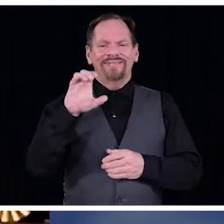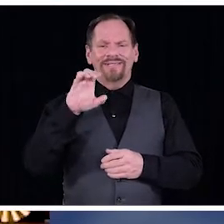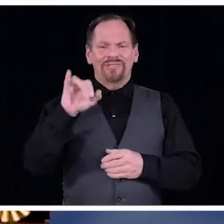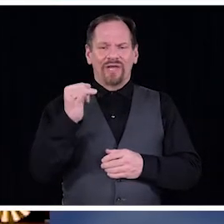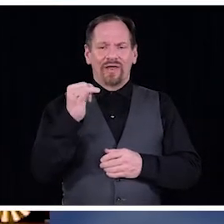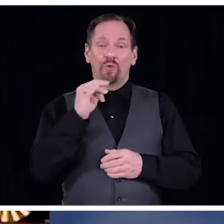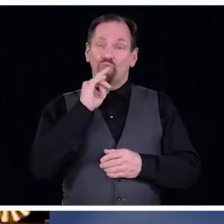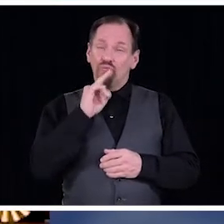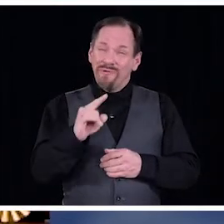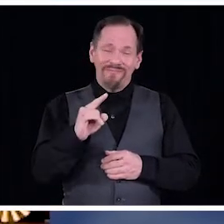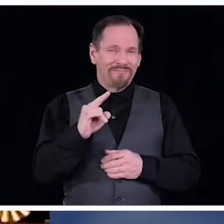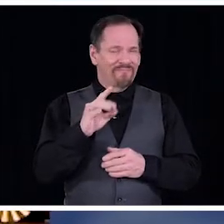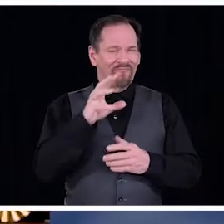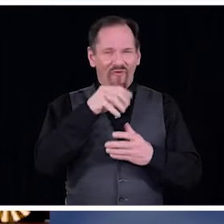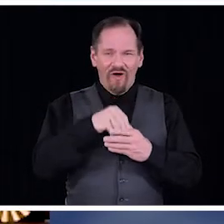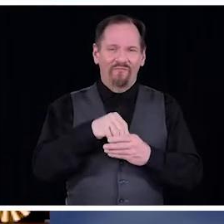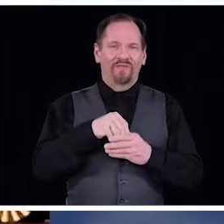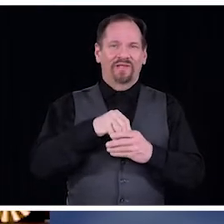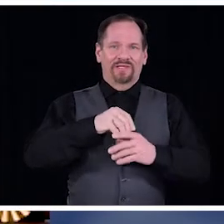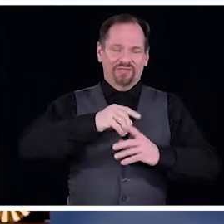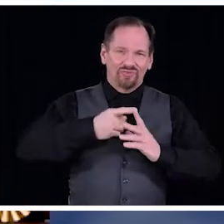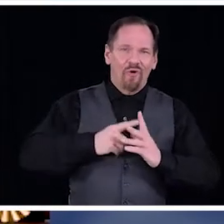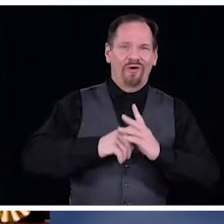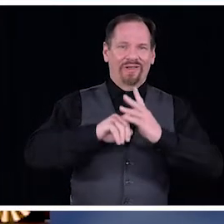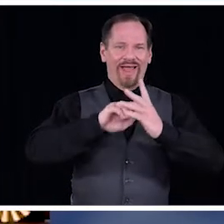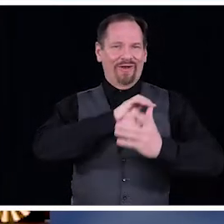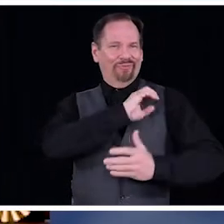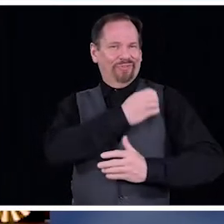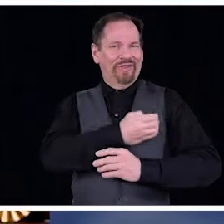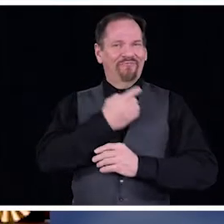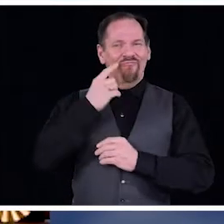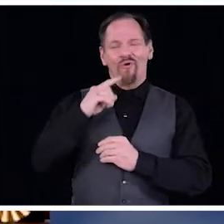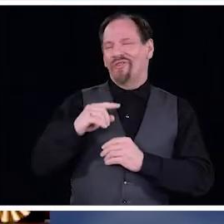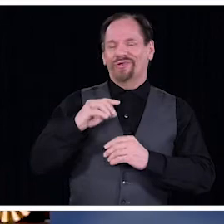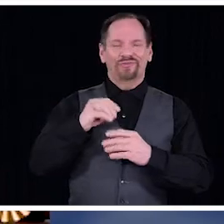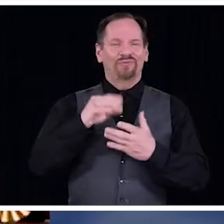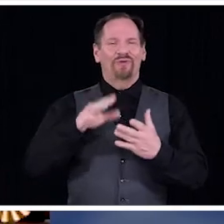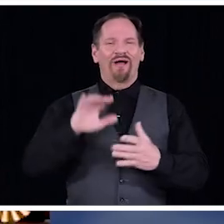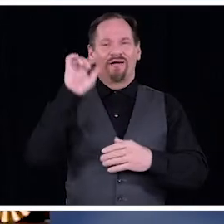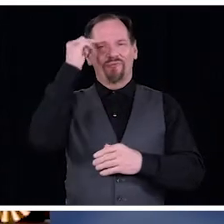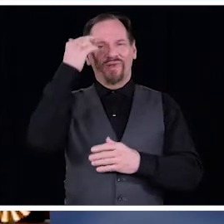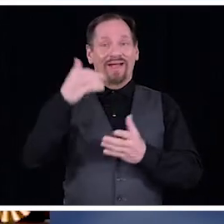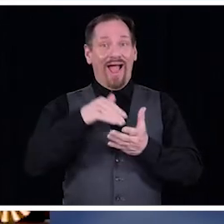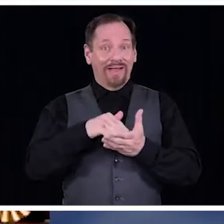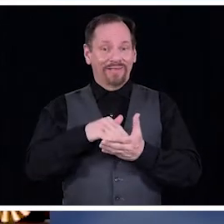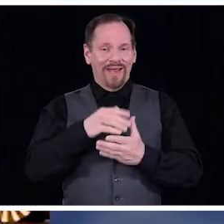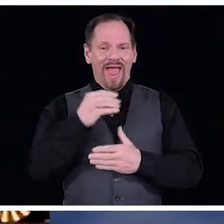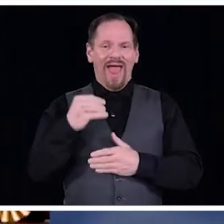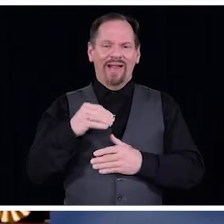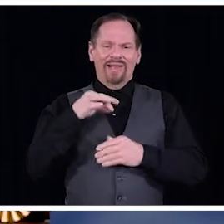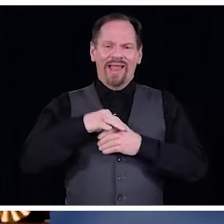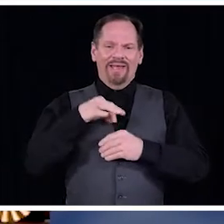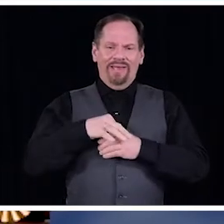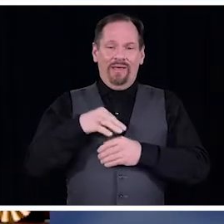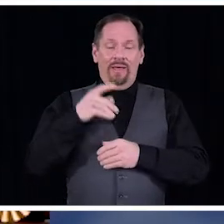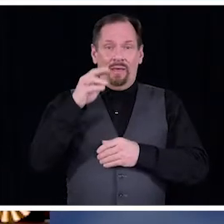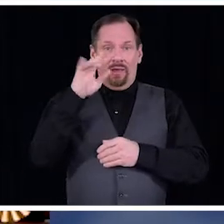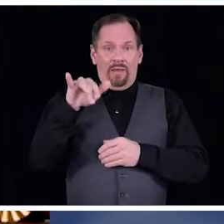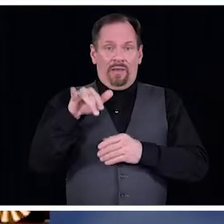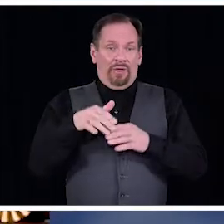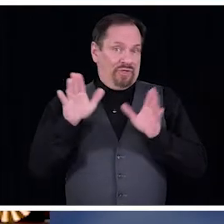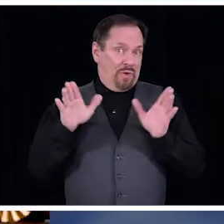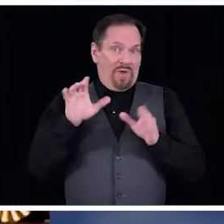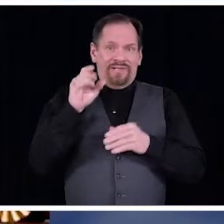in re-energizing the student government and was elected president of the organization Peabody General Assembly in March